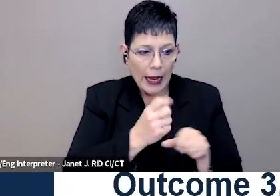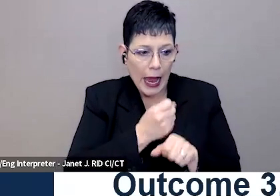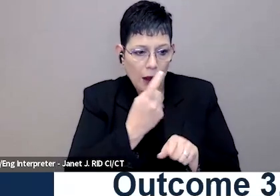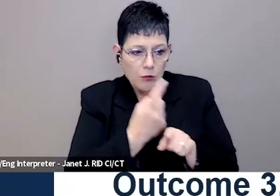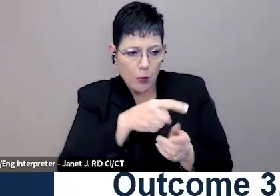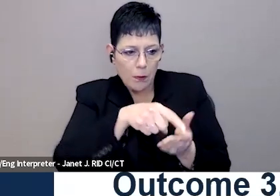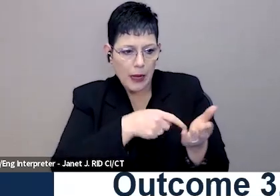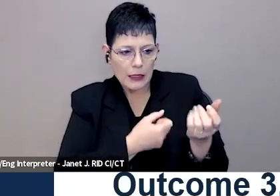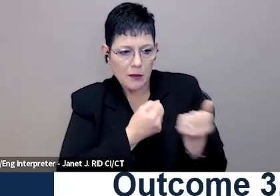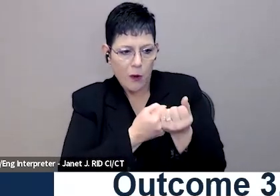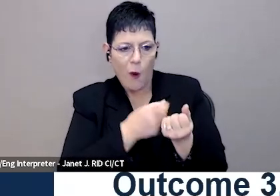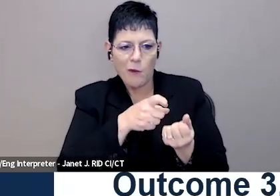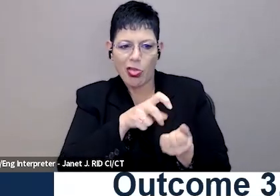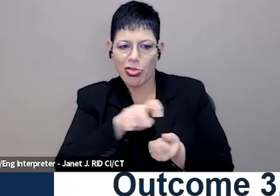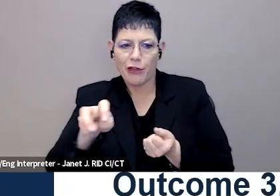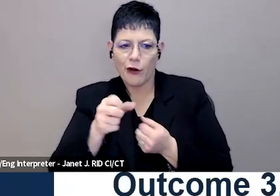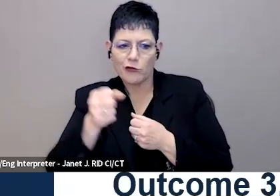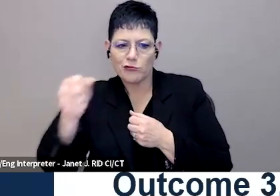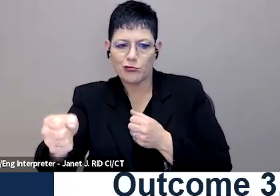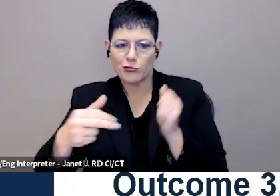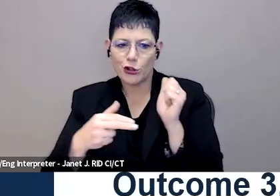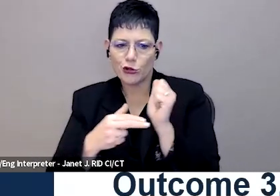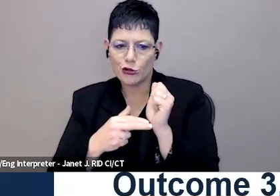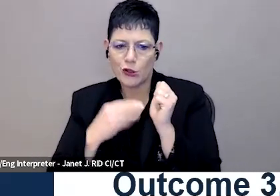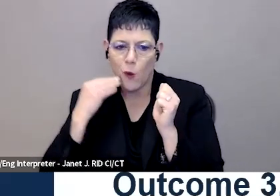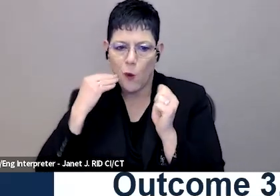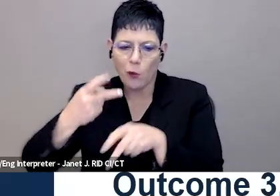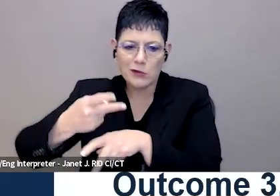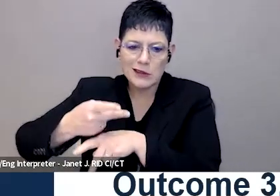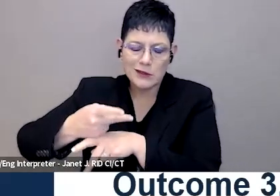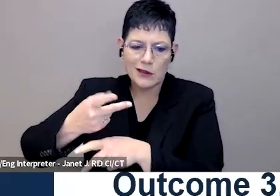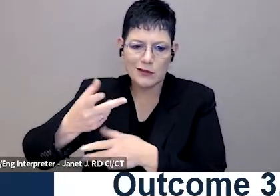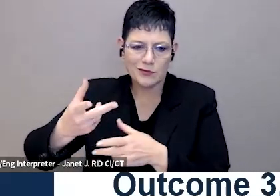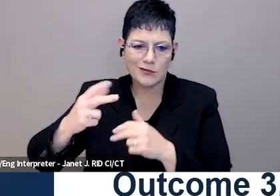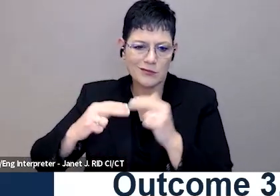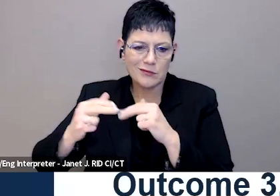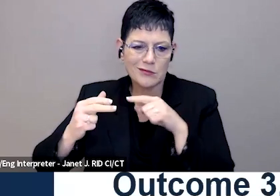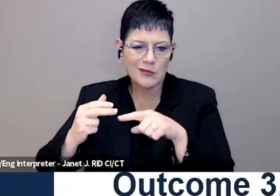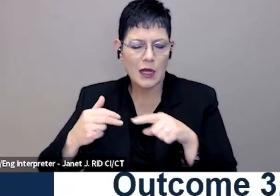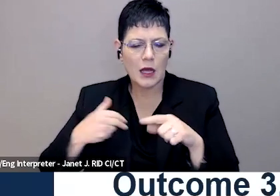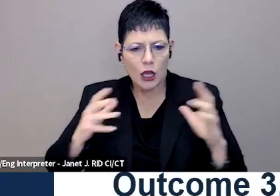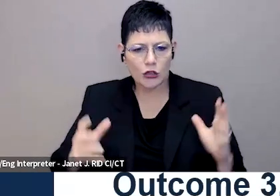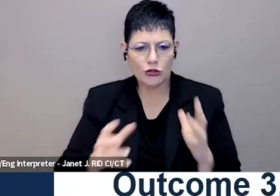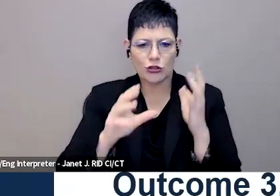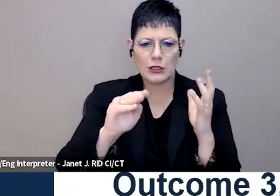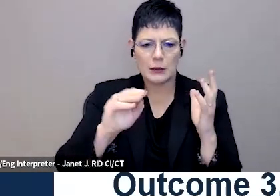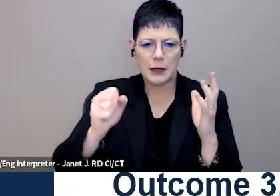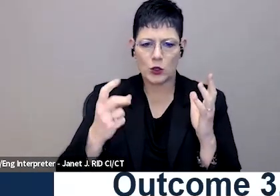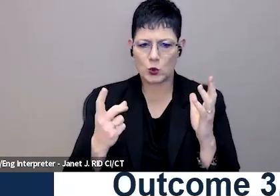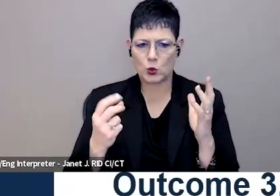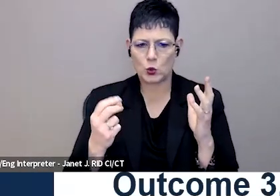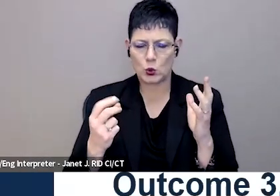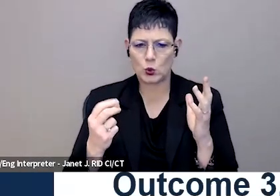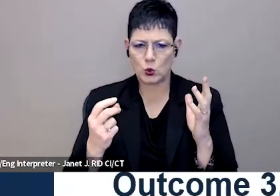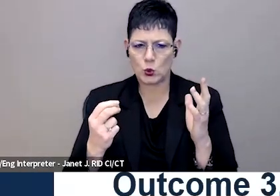paid support they need at home right away. And so we really encourage CMS to work with